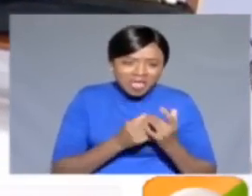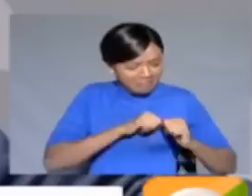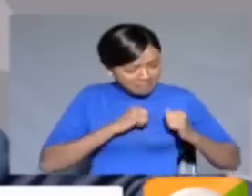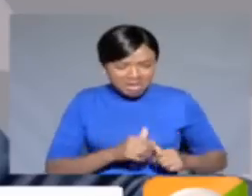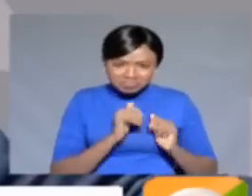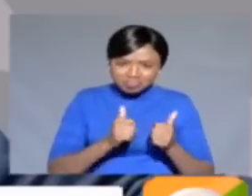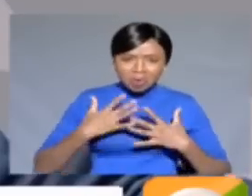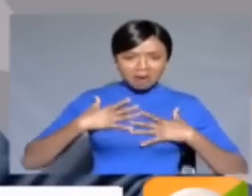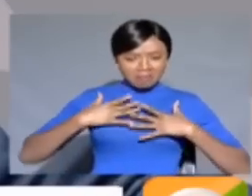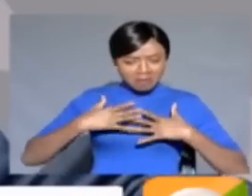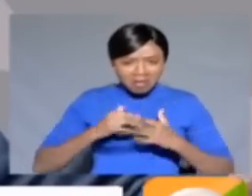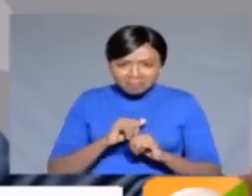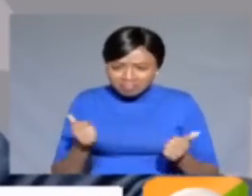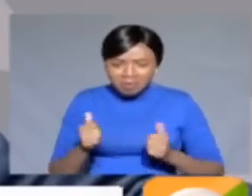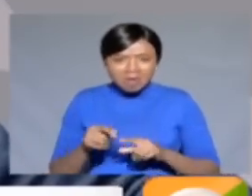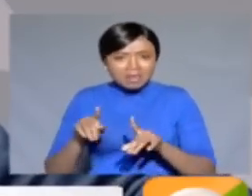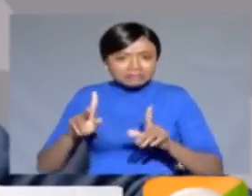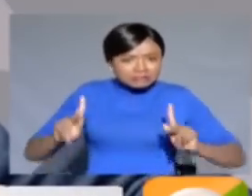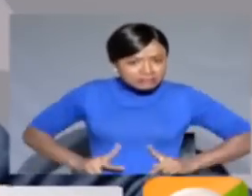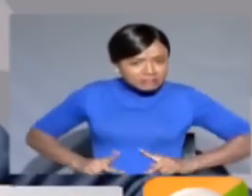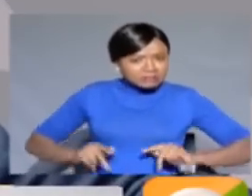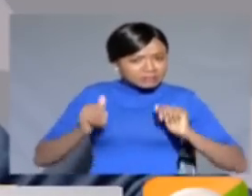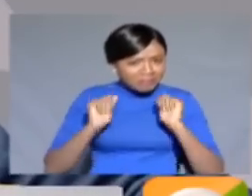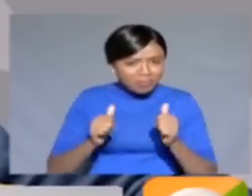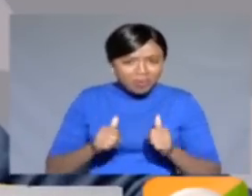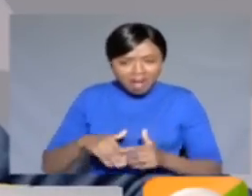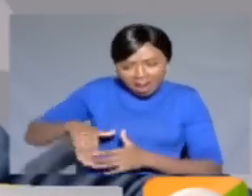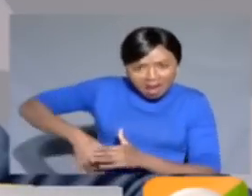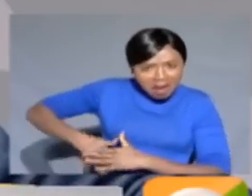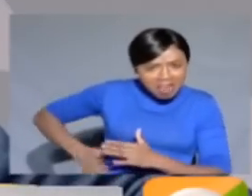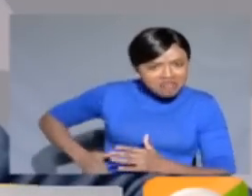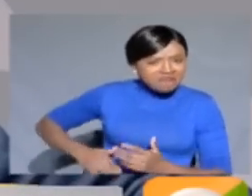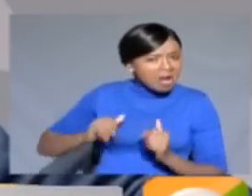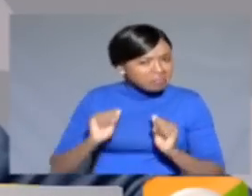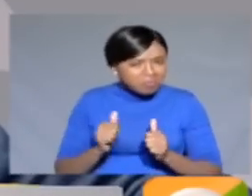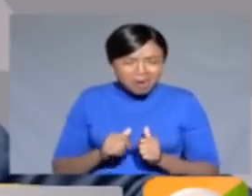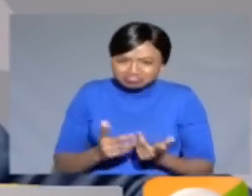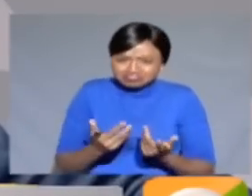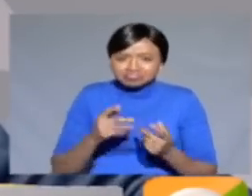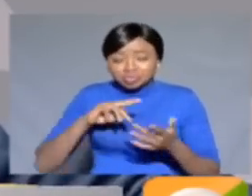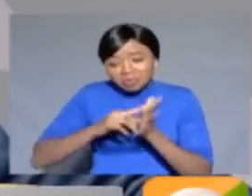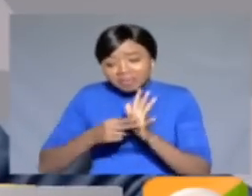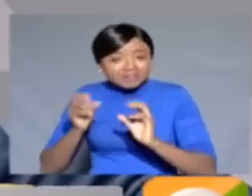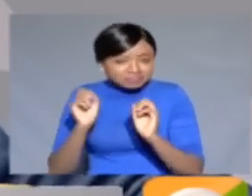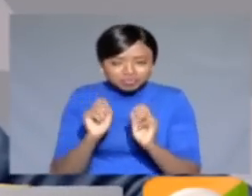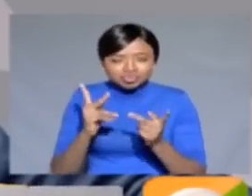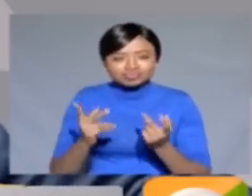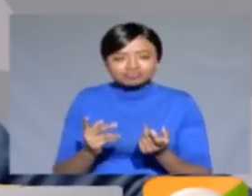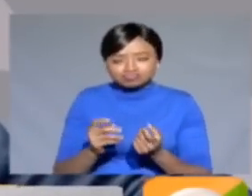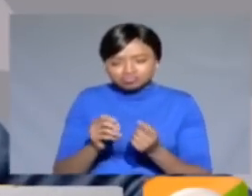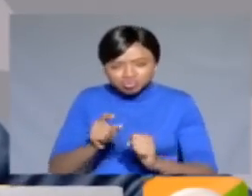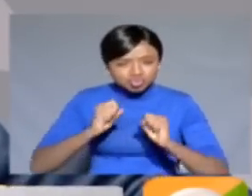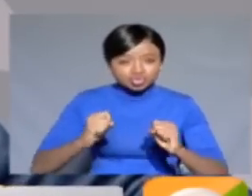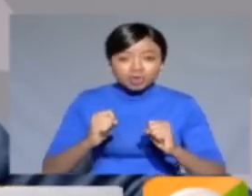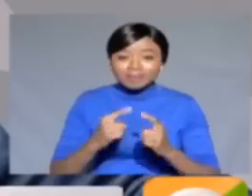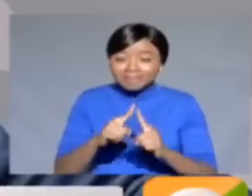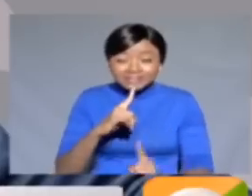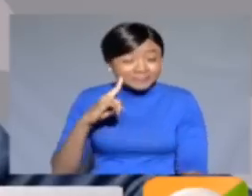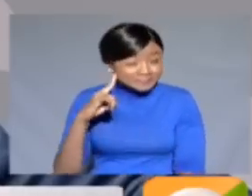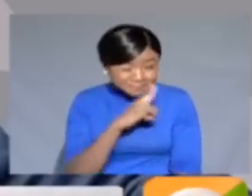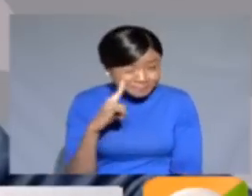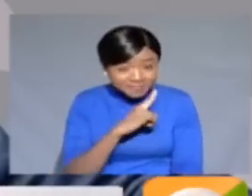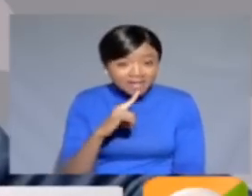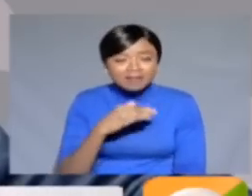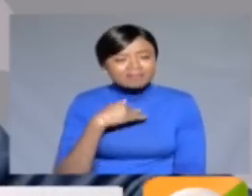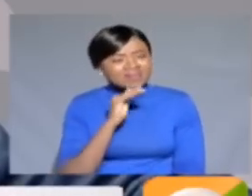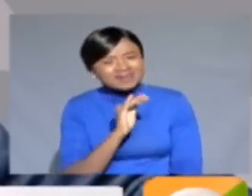your lung is fine, your kidneys are fine, your liver is fine. So I think we'll put you through this, but it's going to be a little harsh." I said, "Look, how long